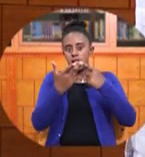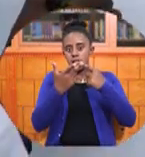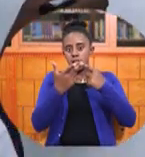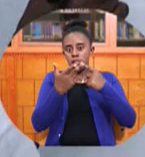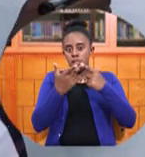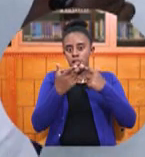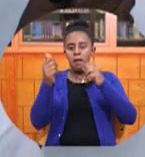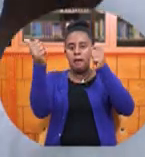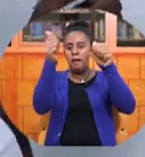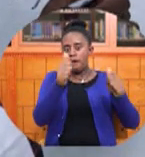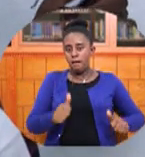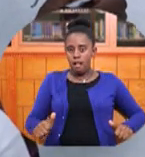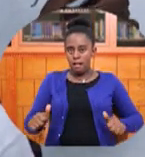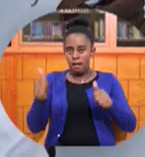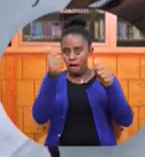animals.